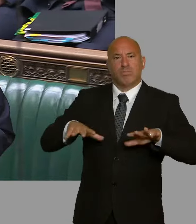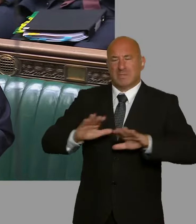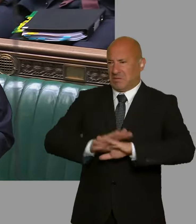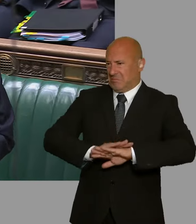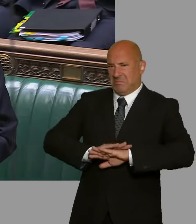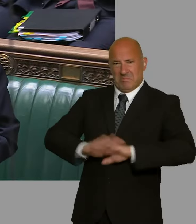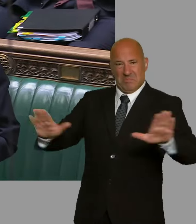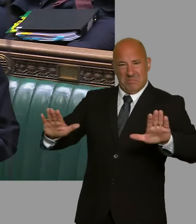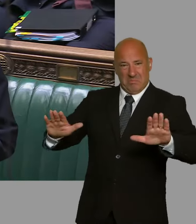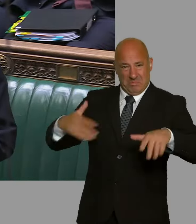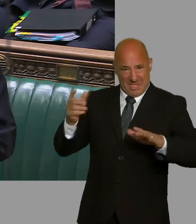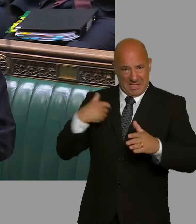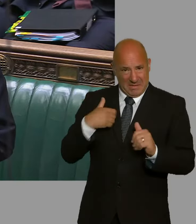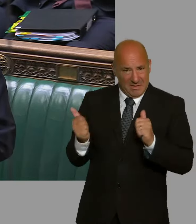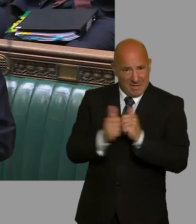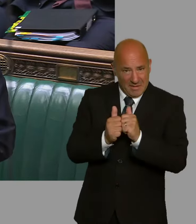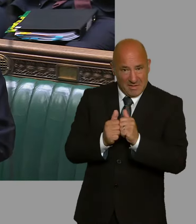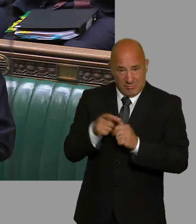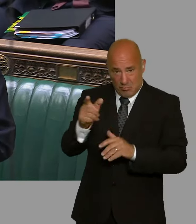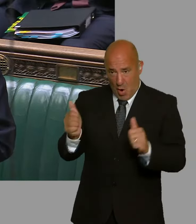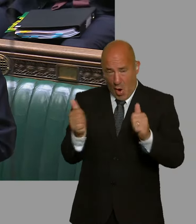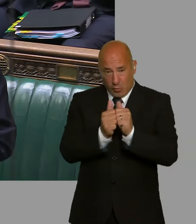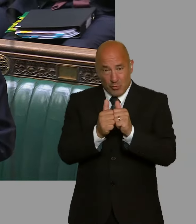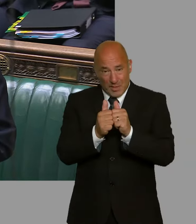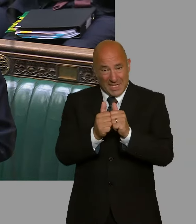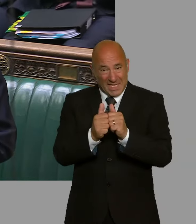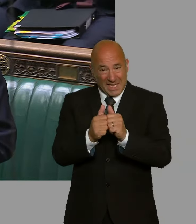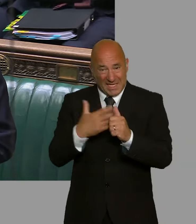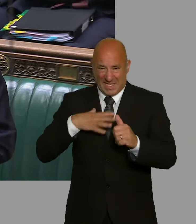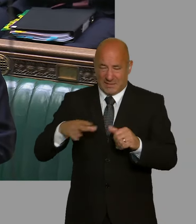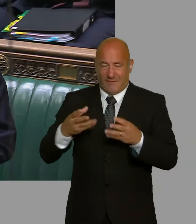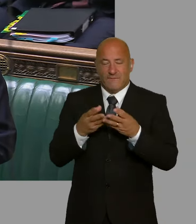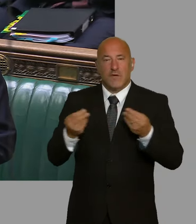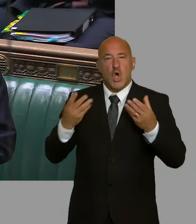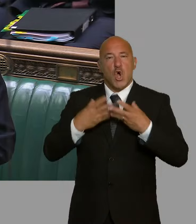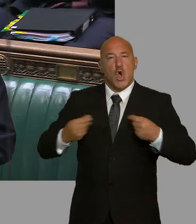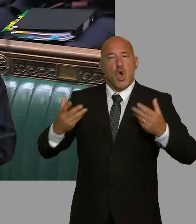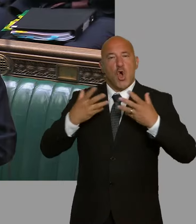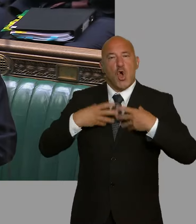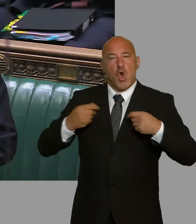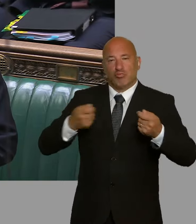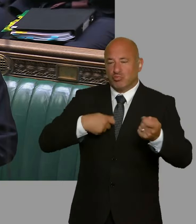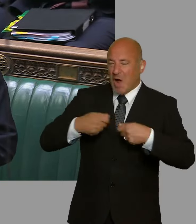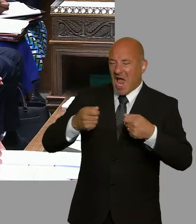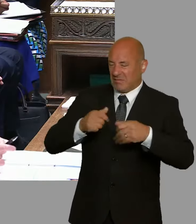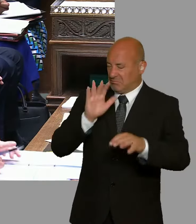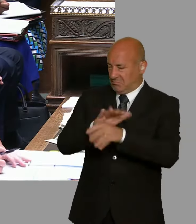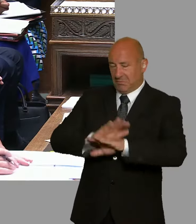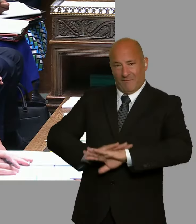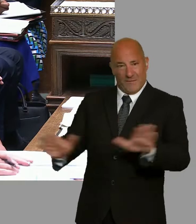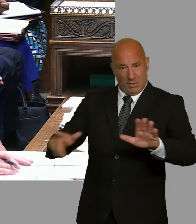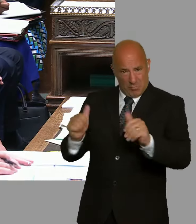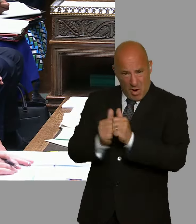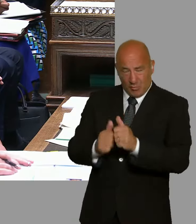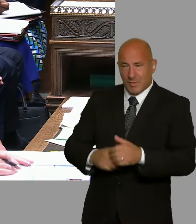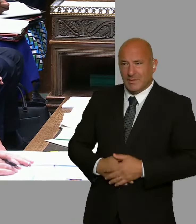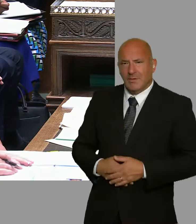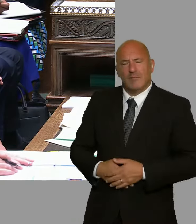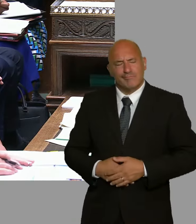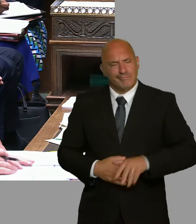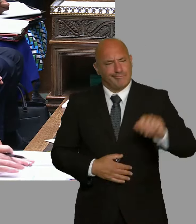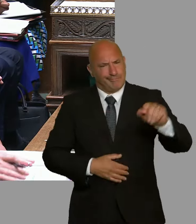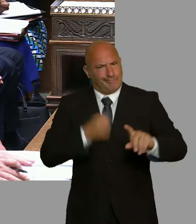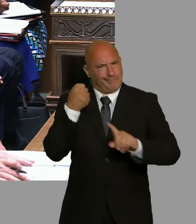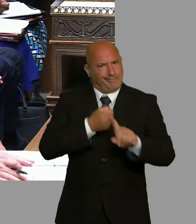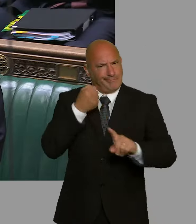Environment Minister will have heard her representations. We have commissioned the Expert Animal Welfare Committee to produce a full report